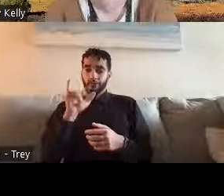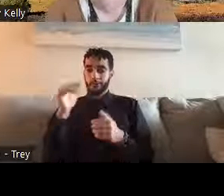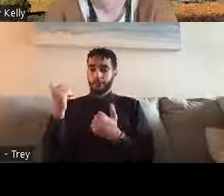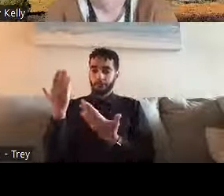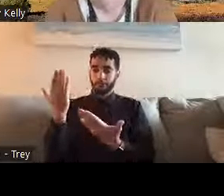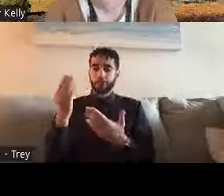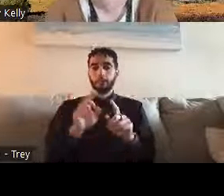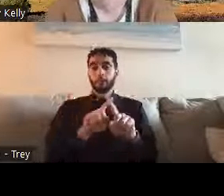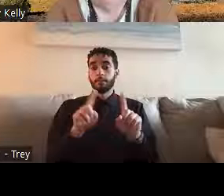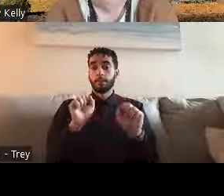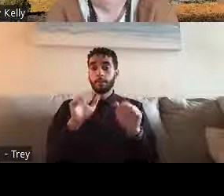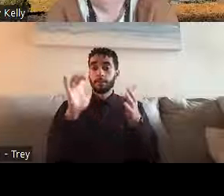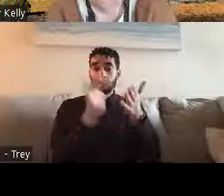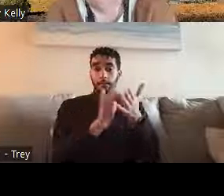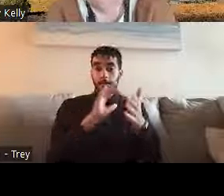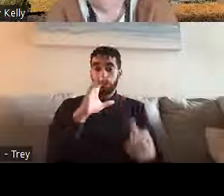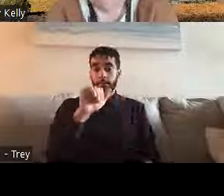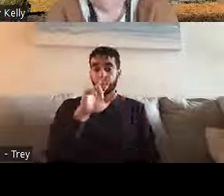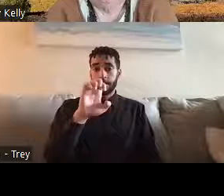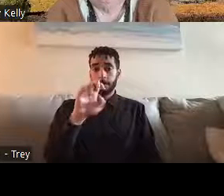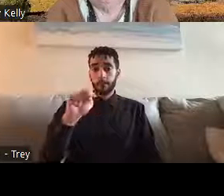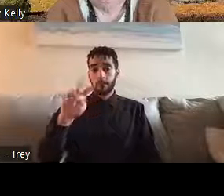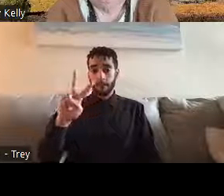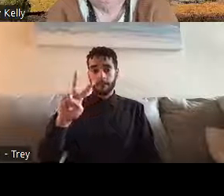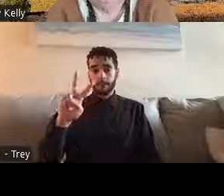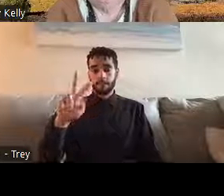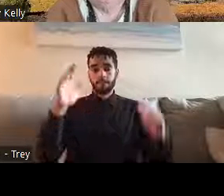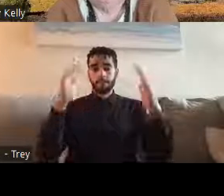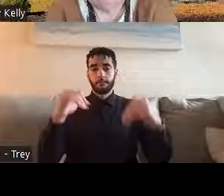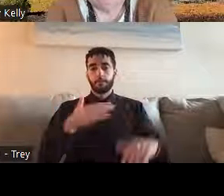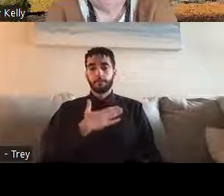go immediately to CareNav. Next slide, please.